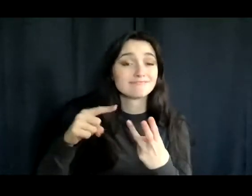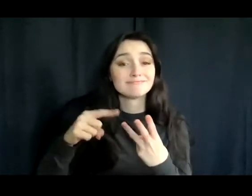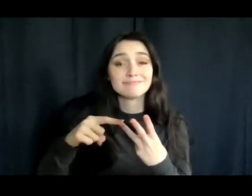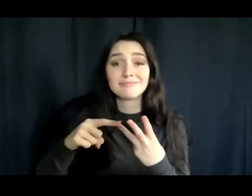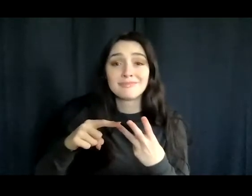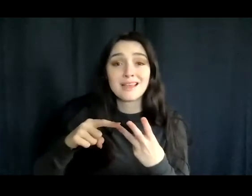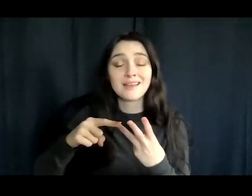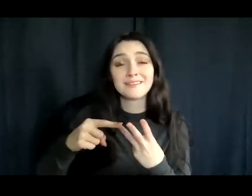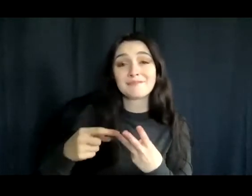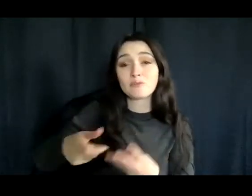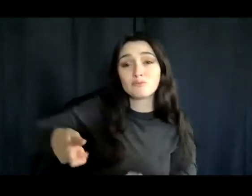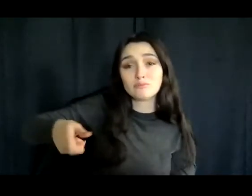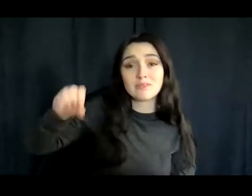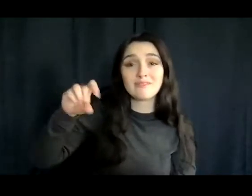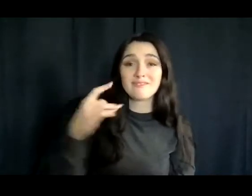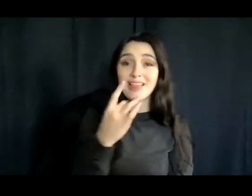flashlight land.